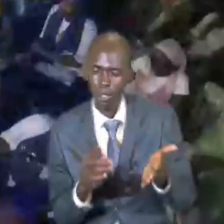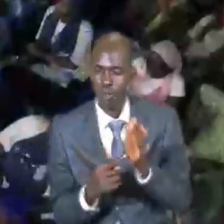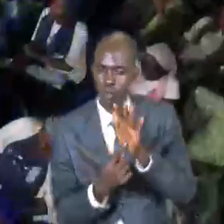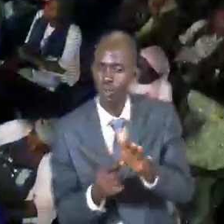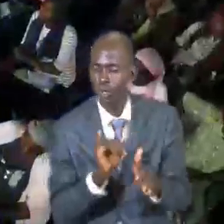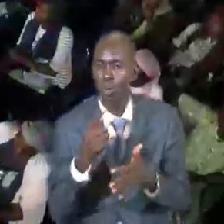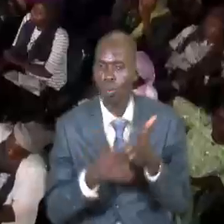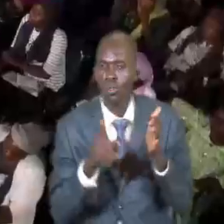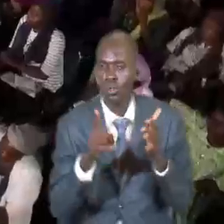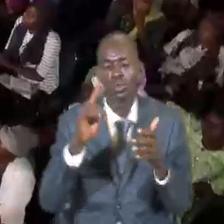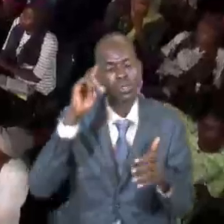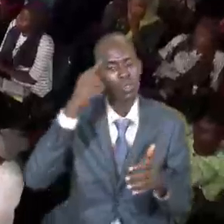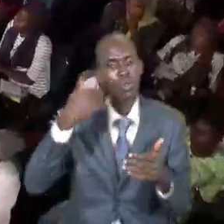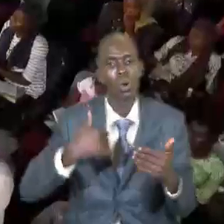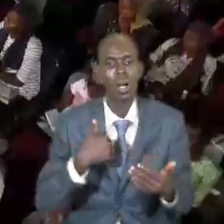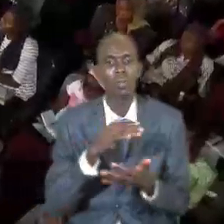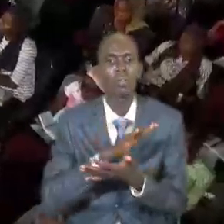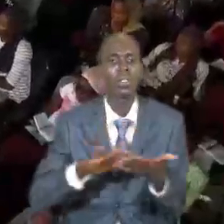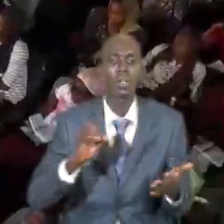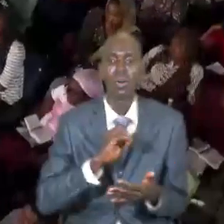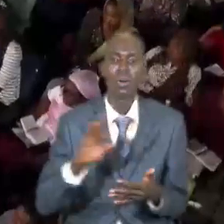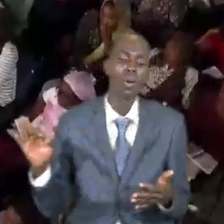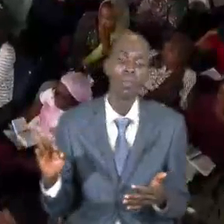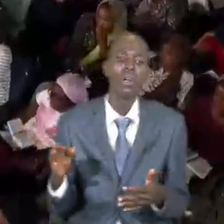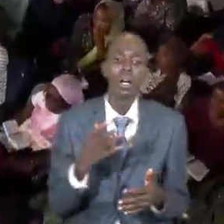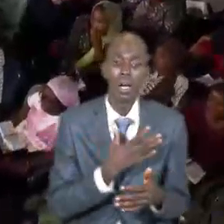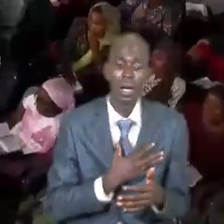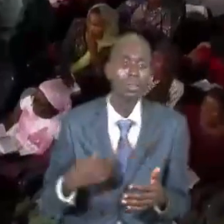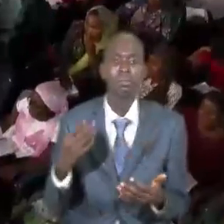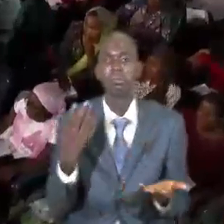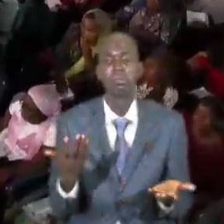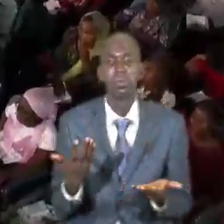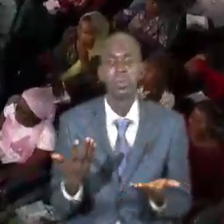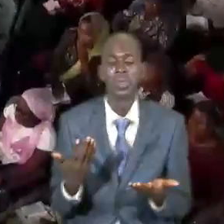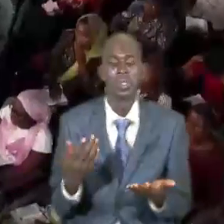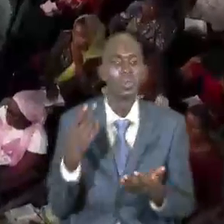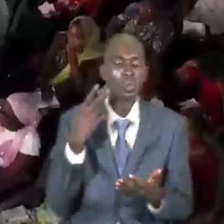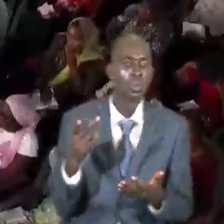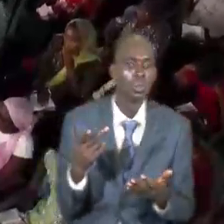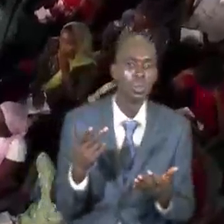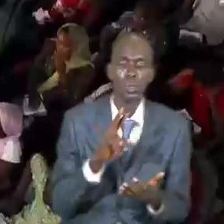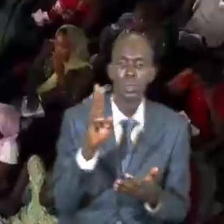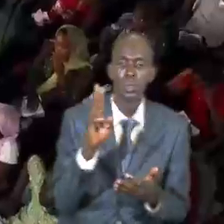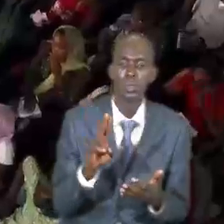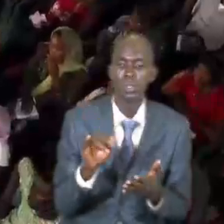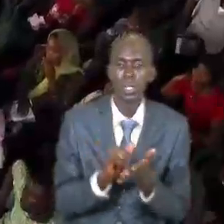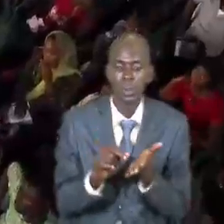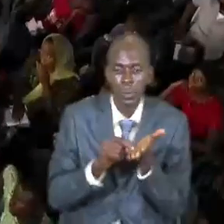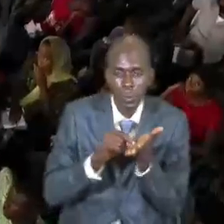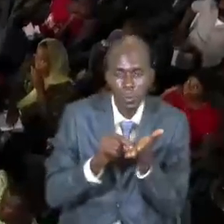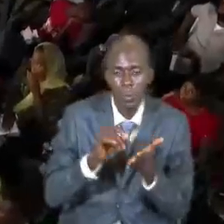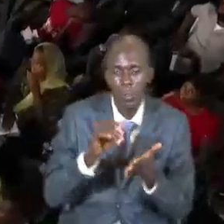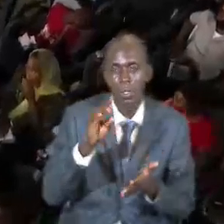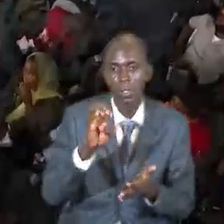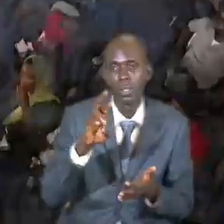another kind of eraser. Maybe you blot it out with that whitish thing, and then people can still see that something has